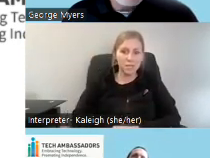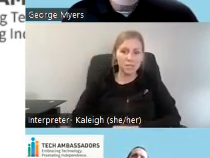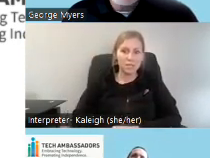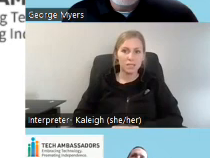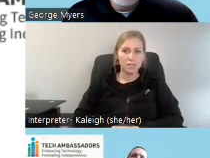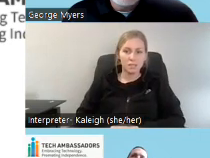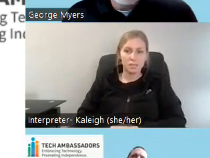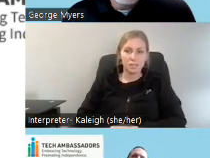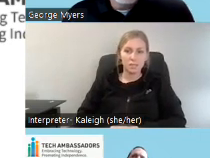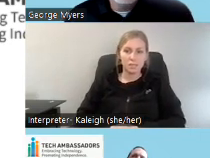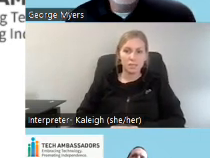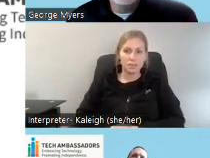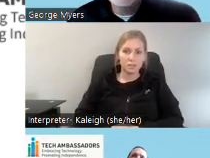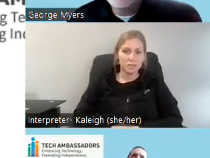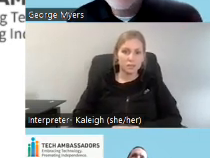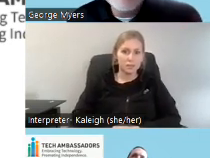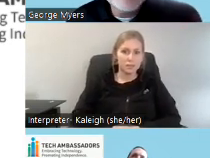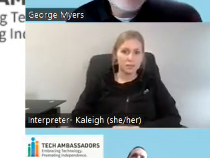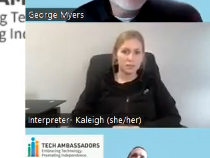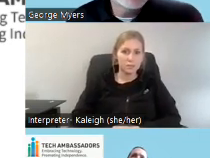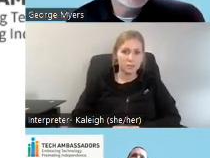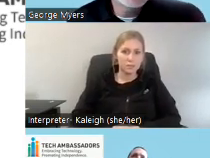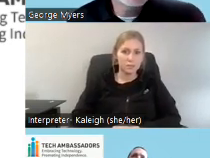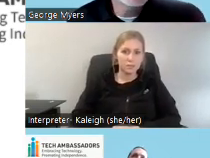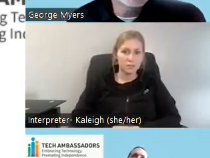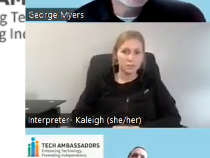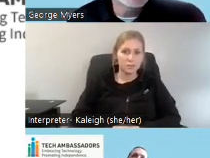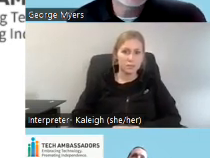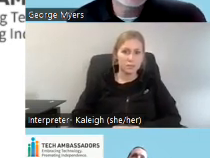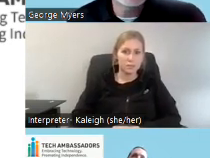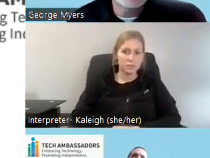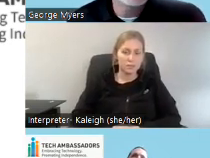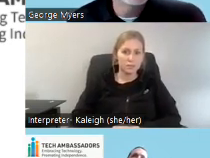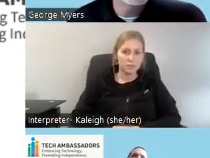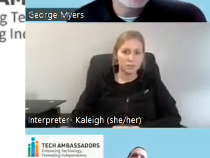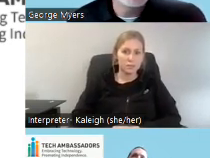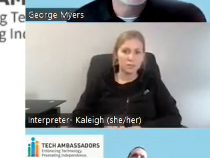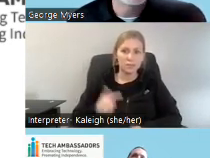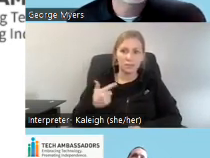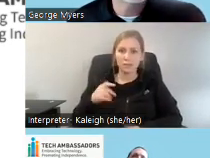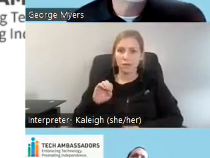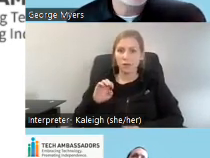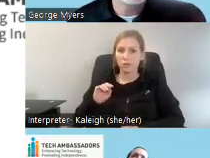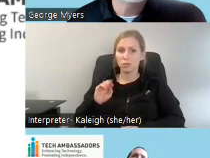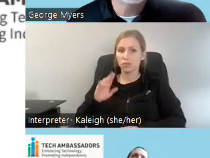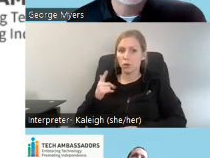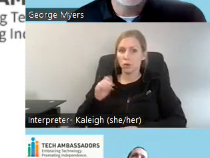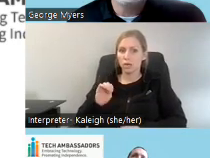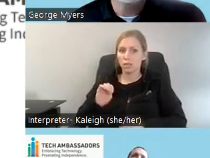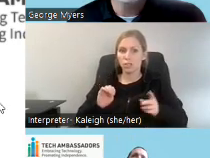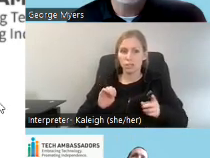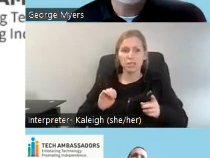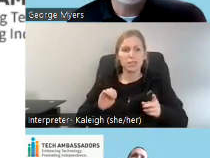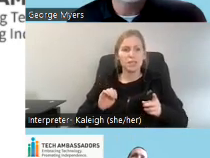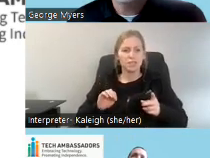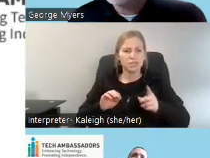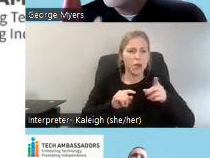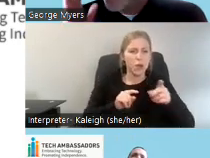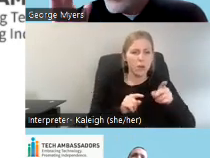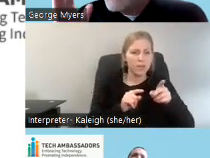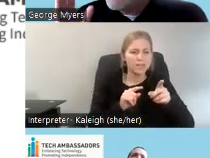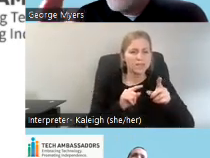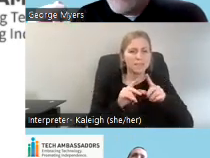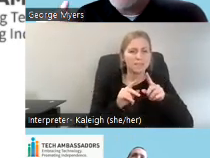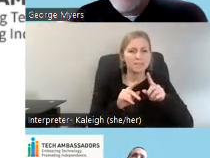So you're getting a chance to see that. If you look the little display here to the left of the phone, you can see